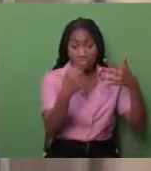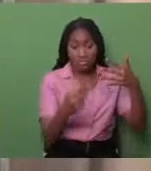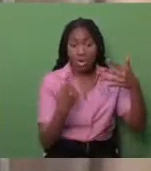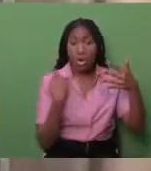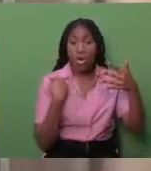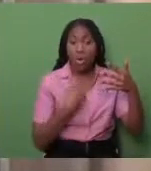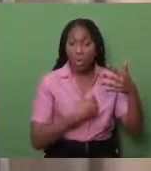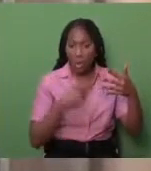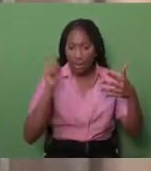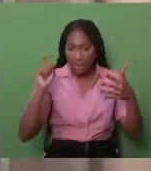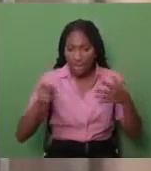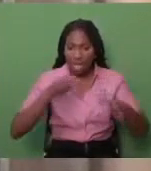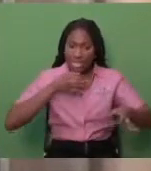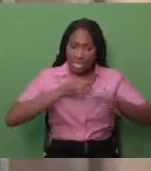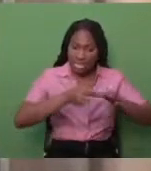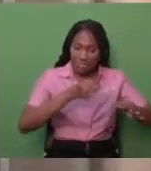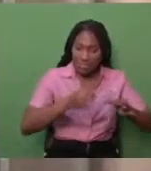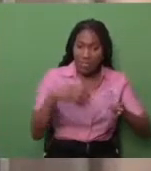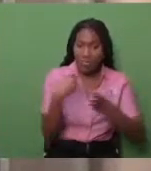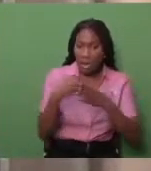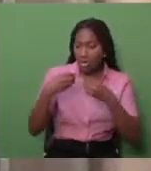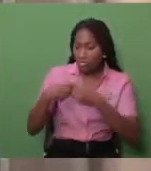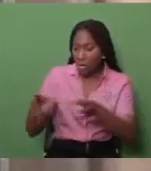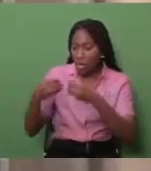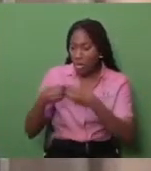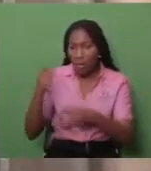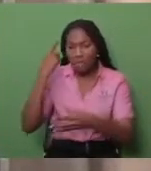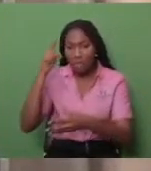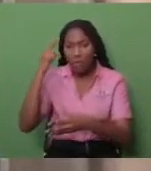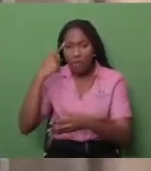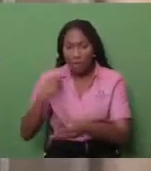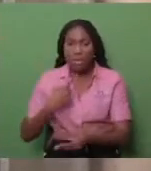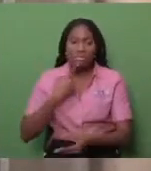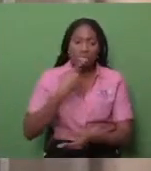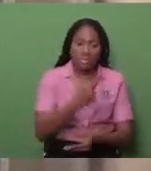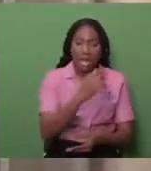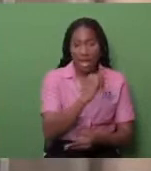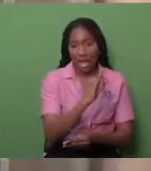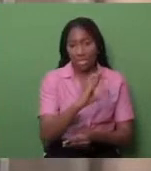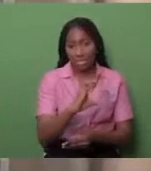Integrity Commission. Now, the Form B,